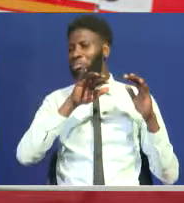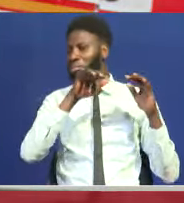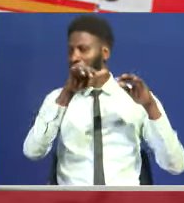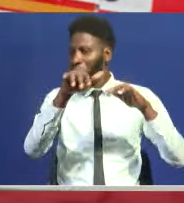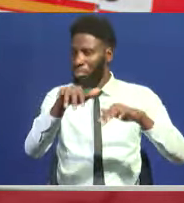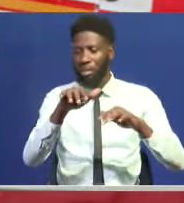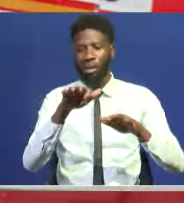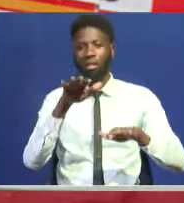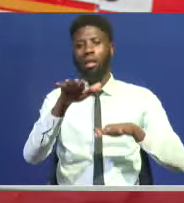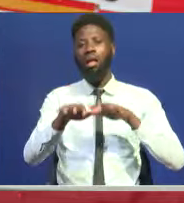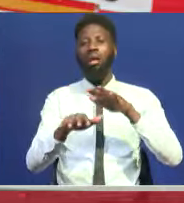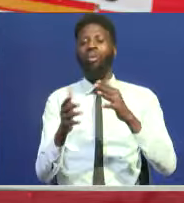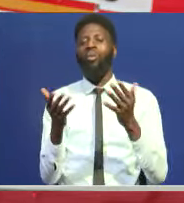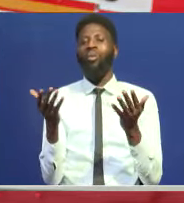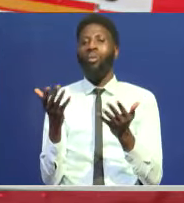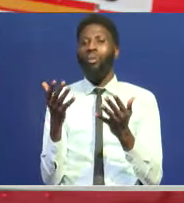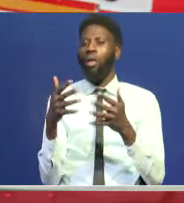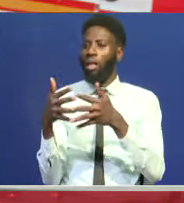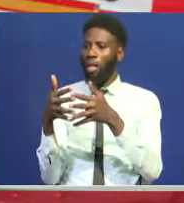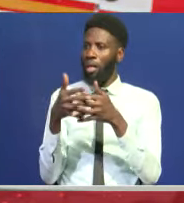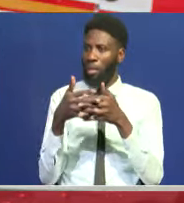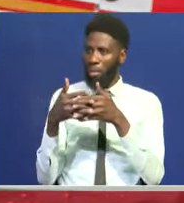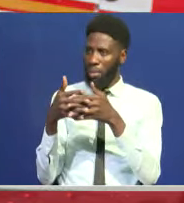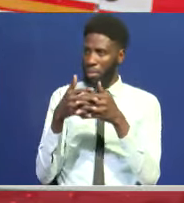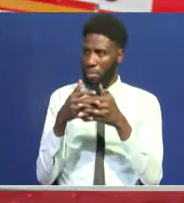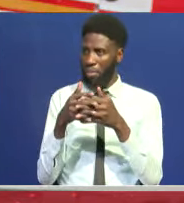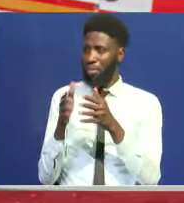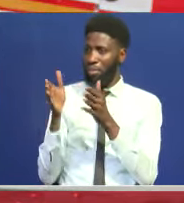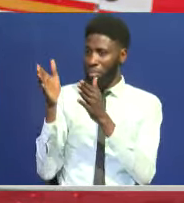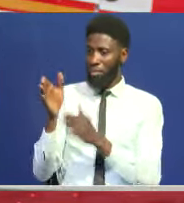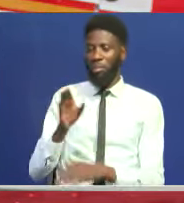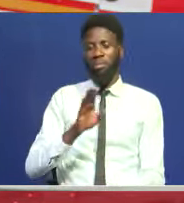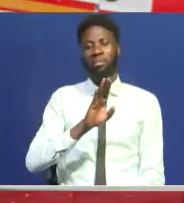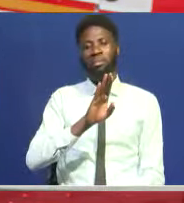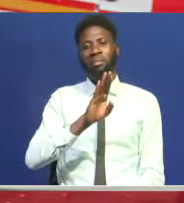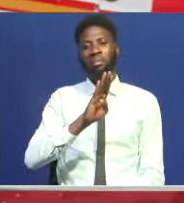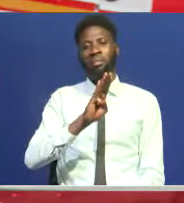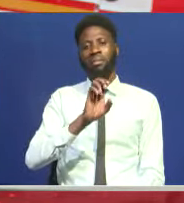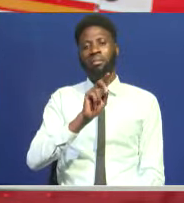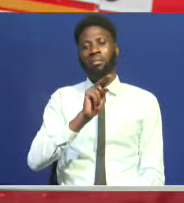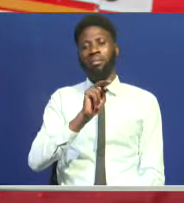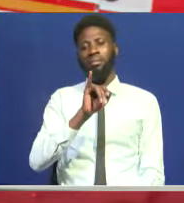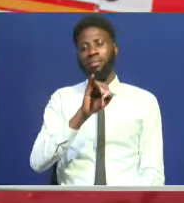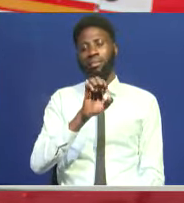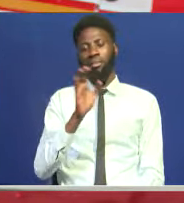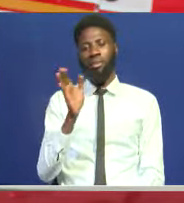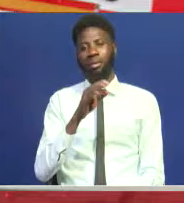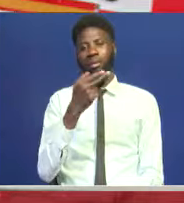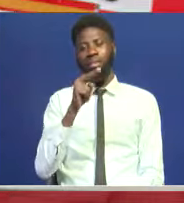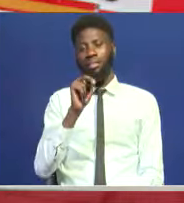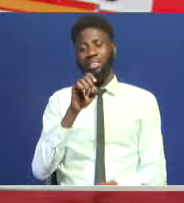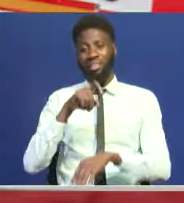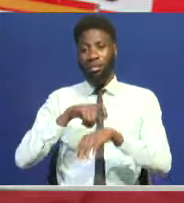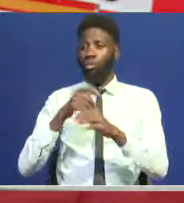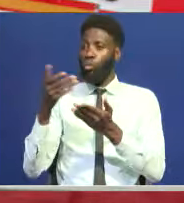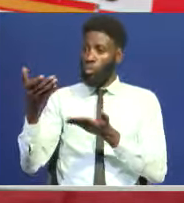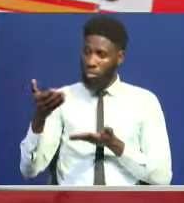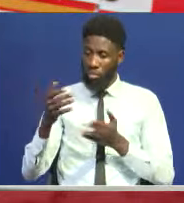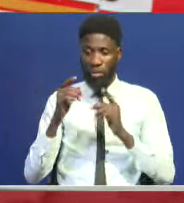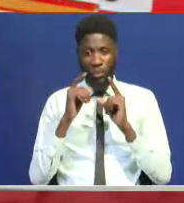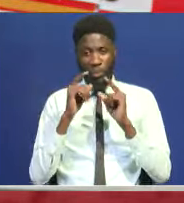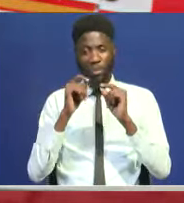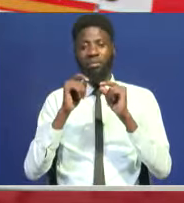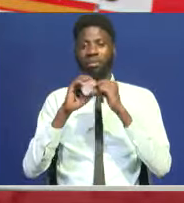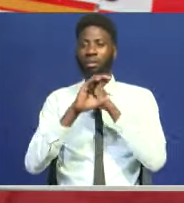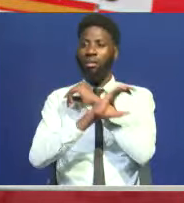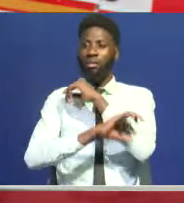over by renowned American televangelist Benny Hinn. As he welcomed the televangelist in his remarks, the president said the